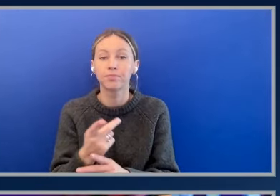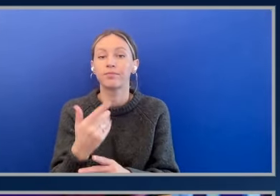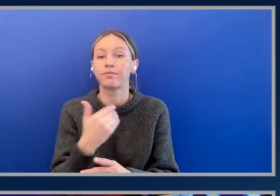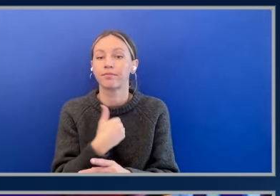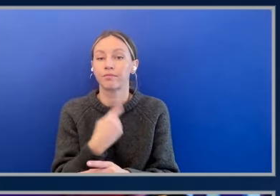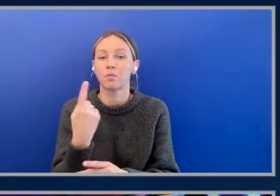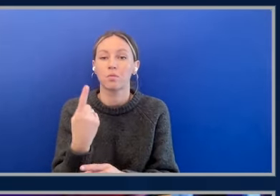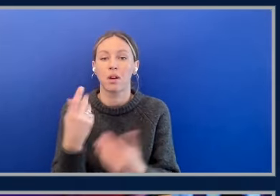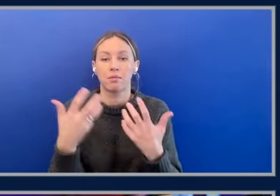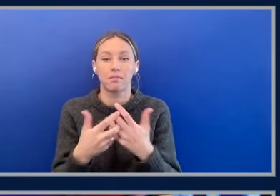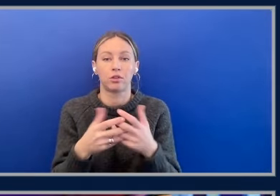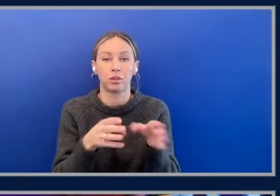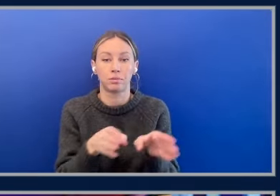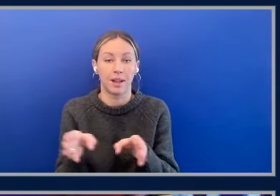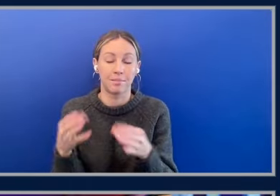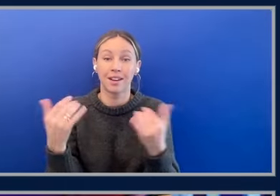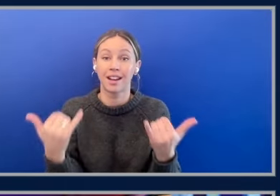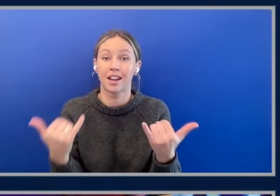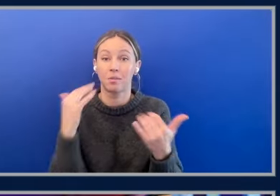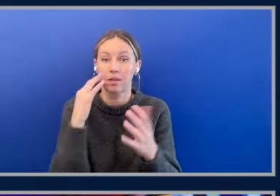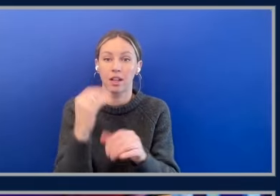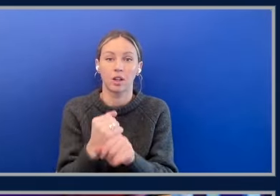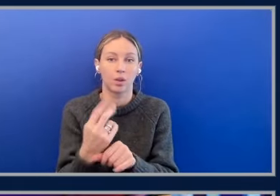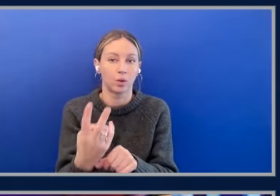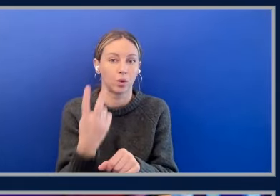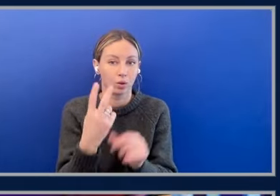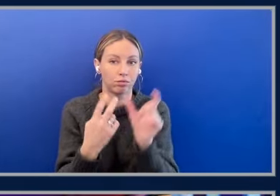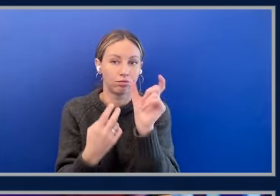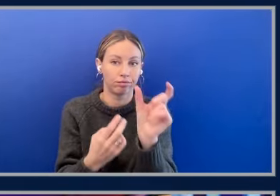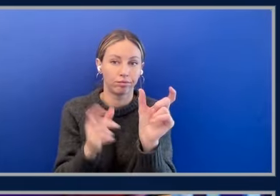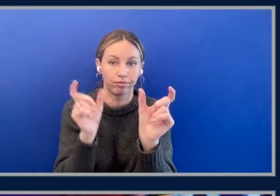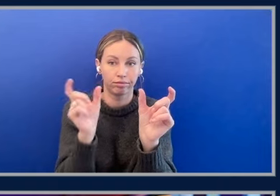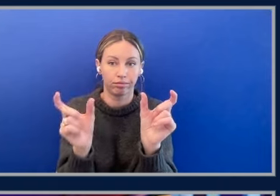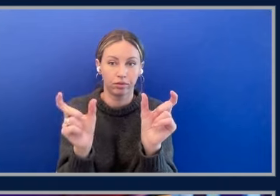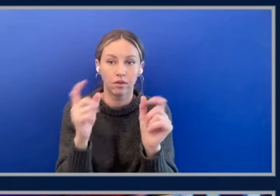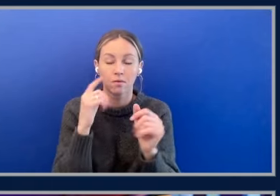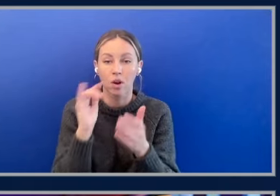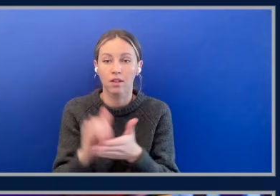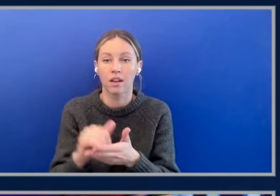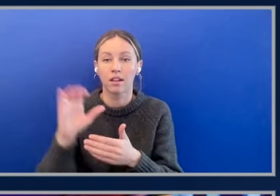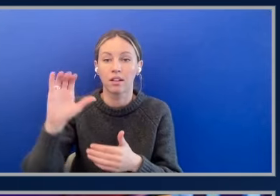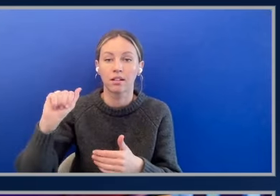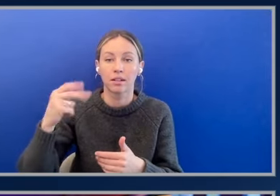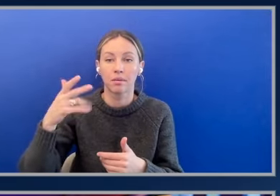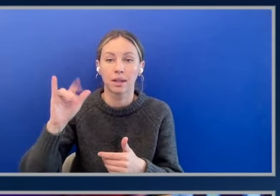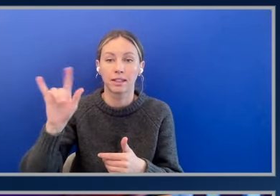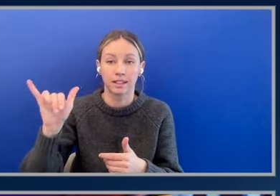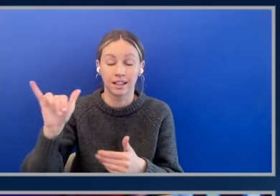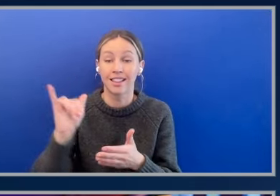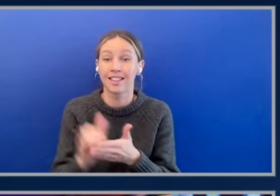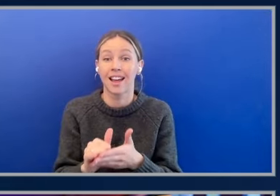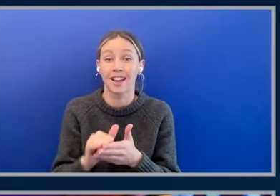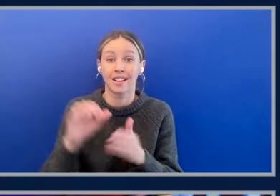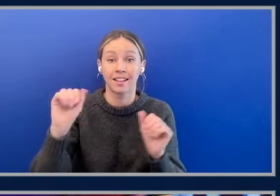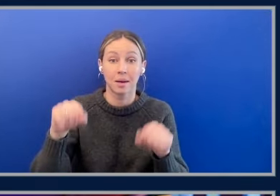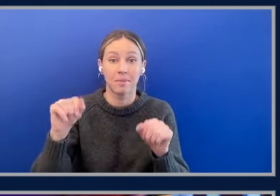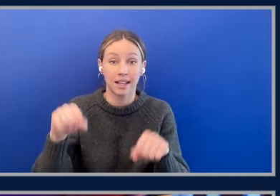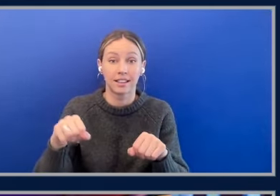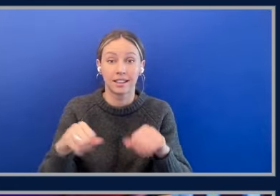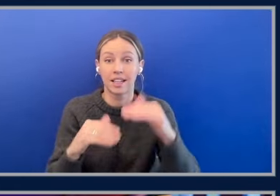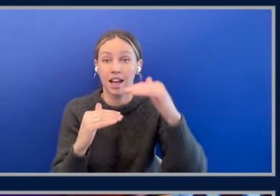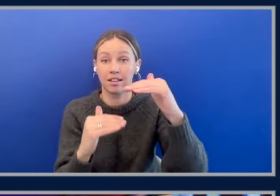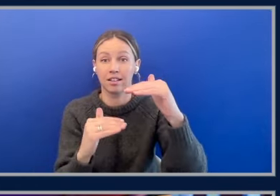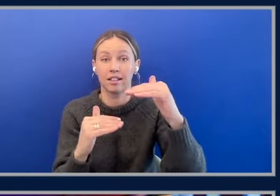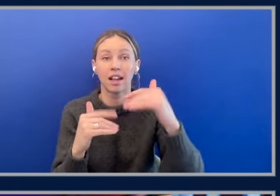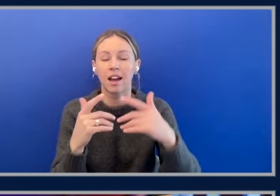plan, but this time we are getting 2 segments, 2 blocks of capacities. This block of capacity can also be time spaced. So